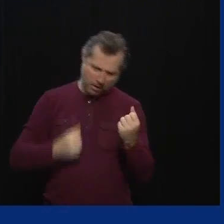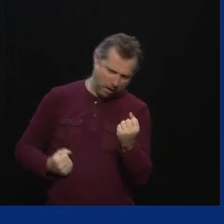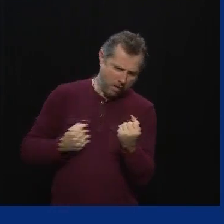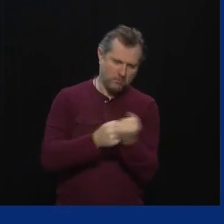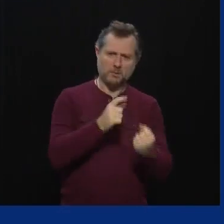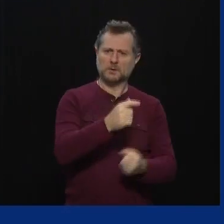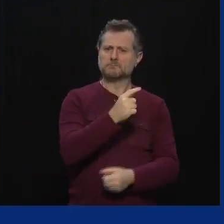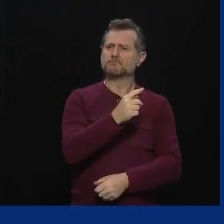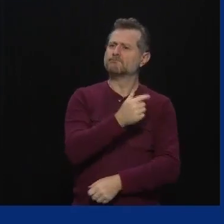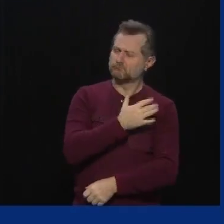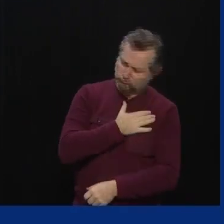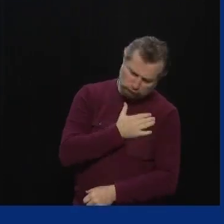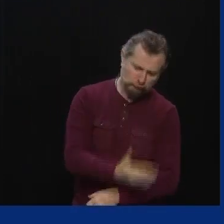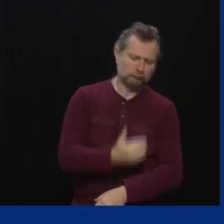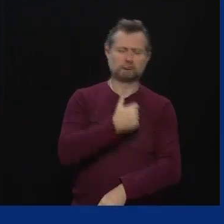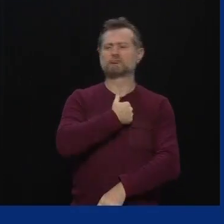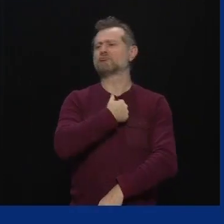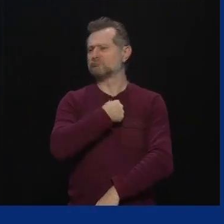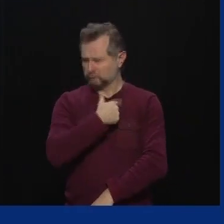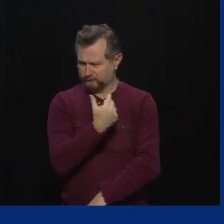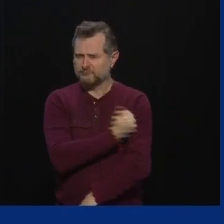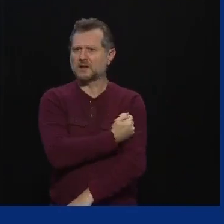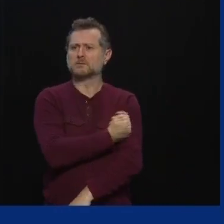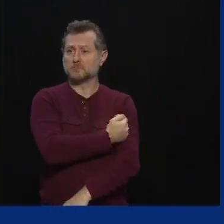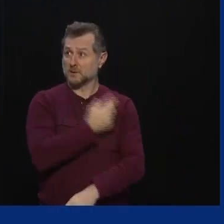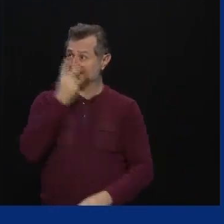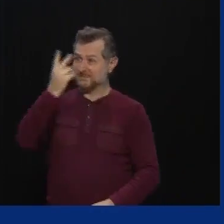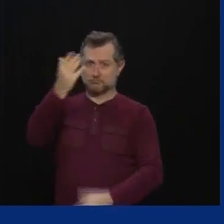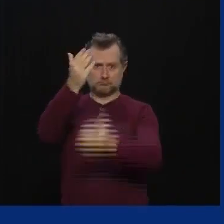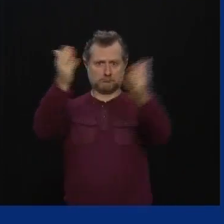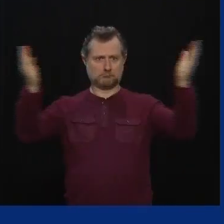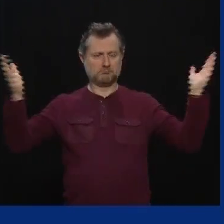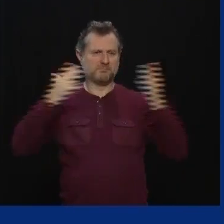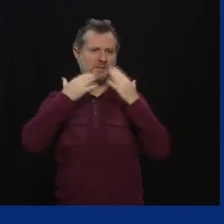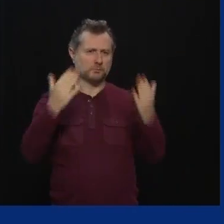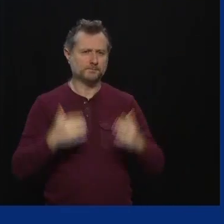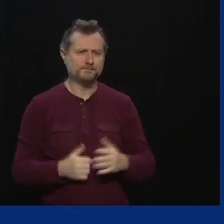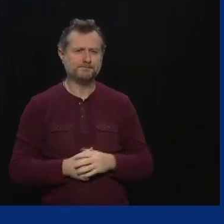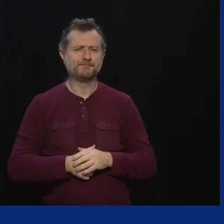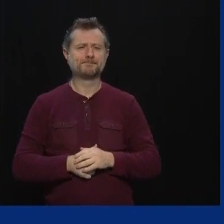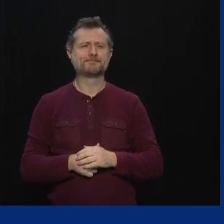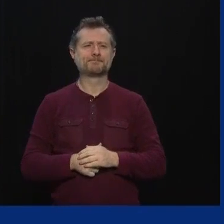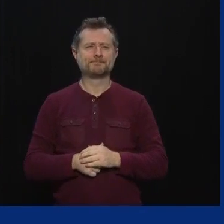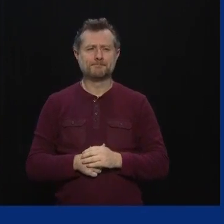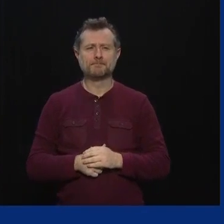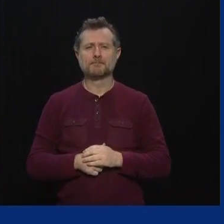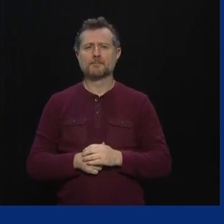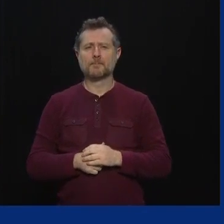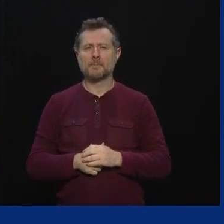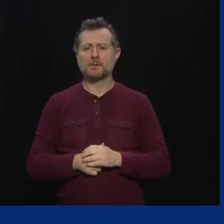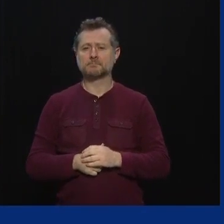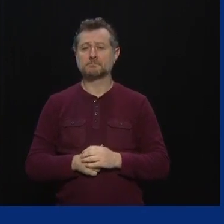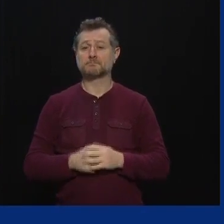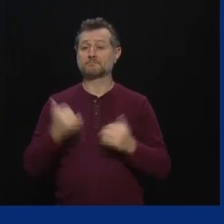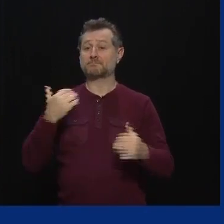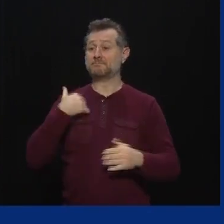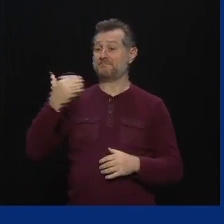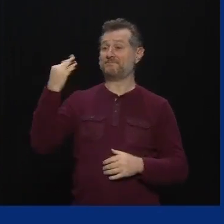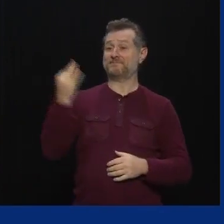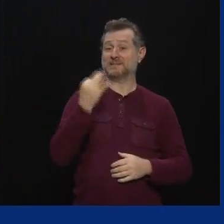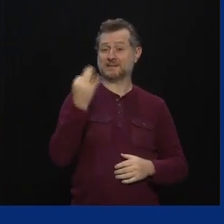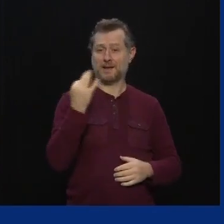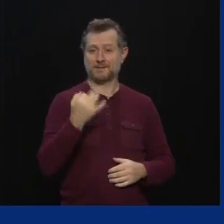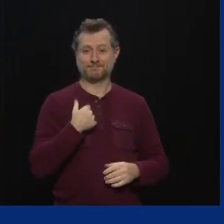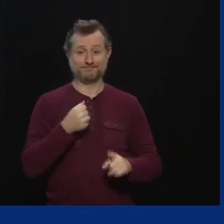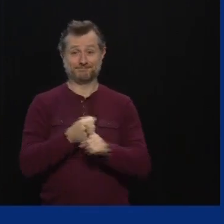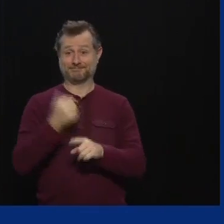support what we are doing, and they will back us up. So thank you to them as well. we hit a milestone Friday. I was very excited. I was sitting, that would be